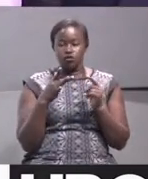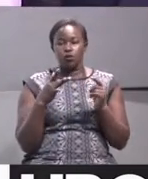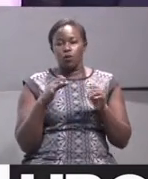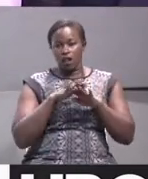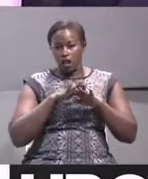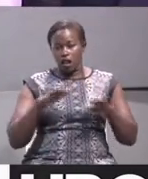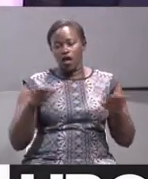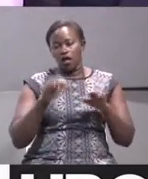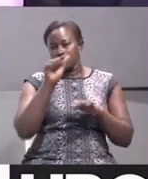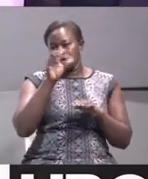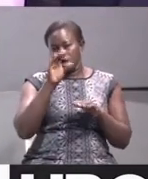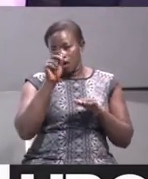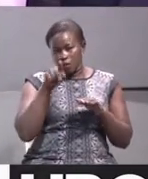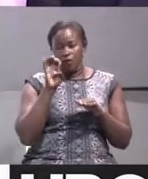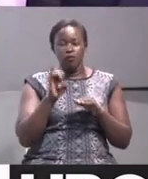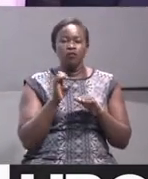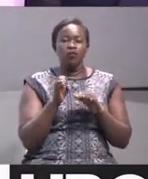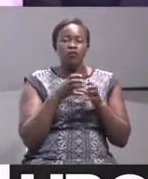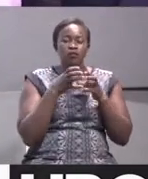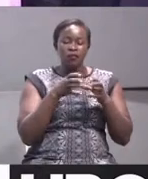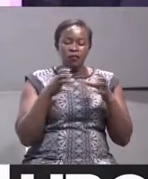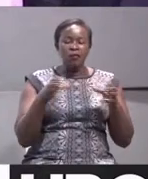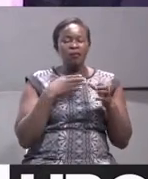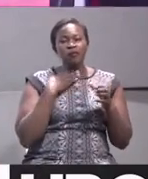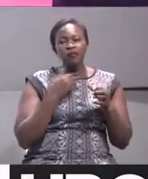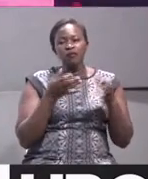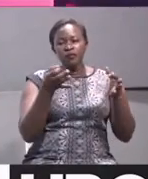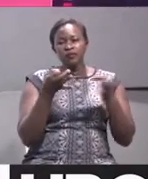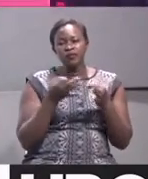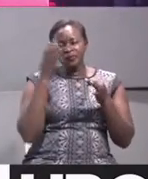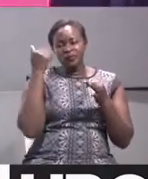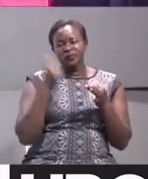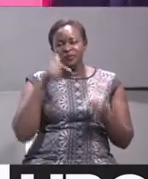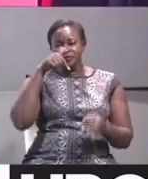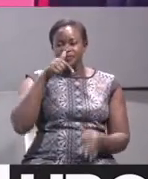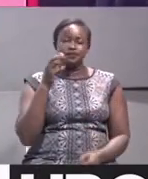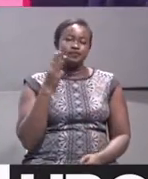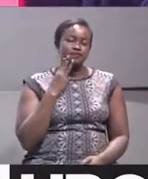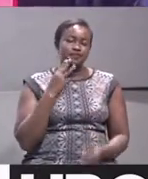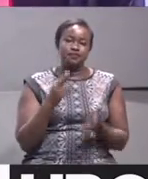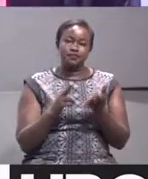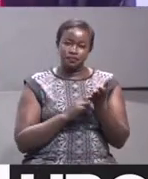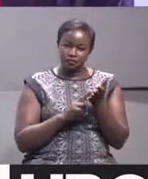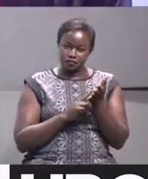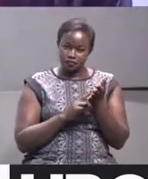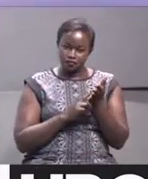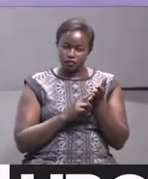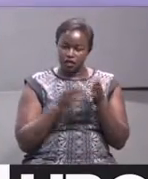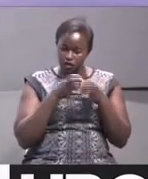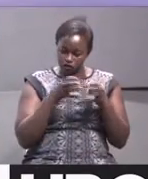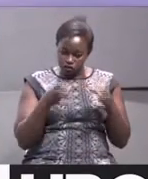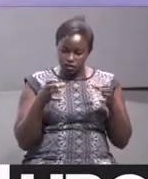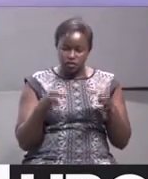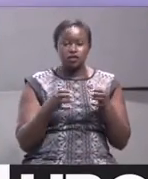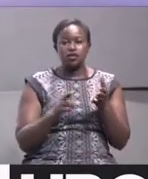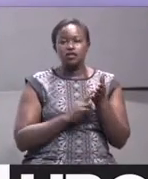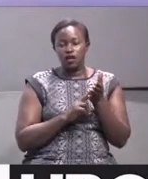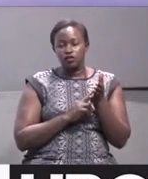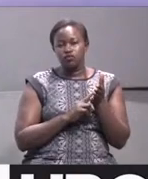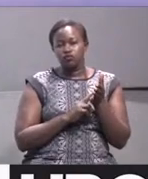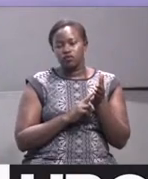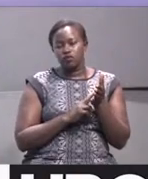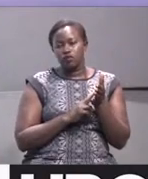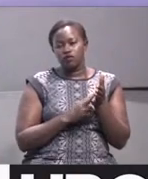calls for accountability, as seen in the 7 million increase in the mobile internet subscriptions. Oh, for us at the Commission, it